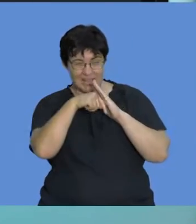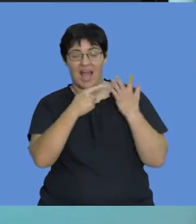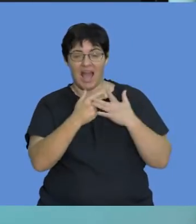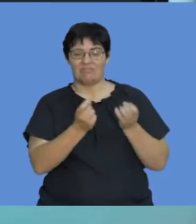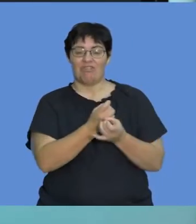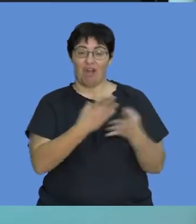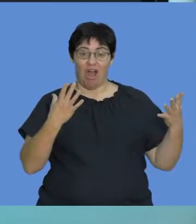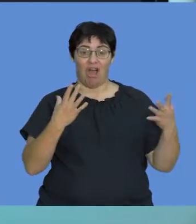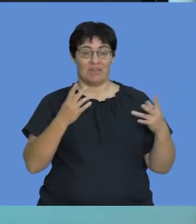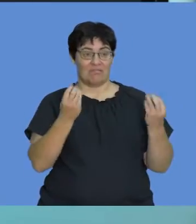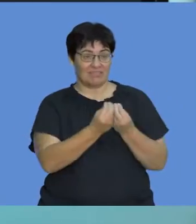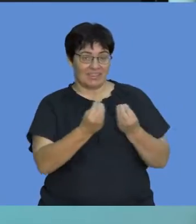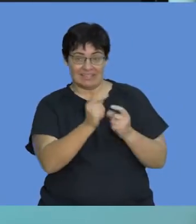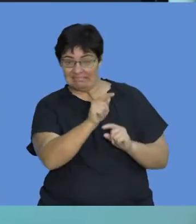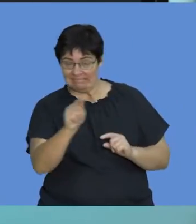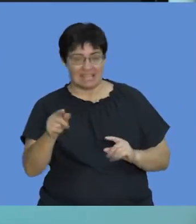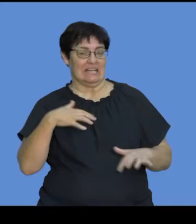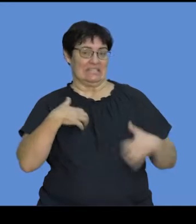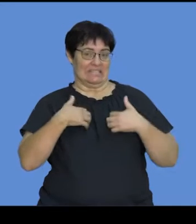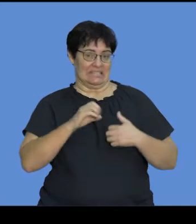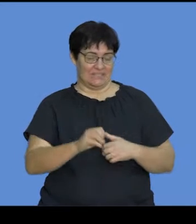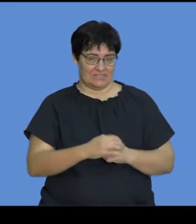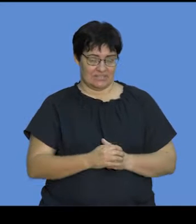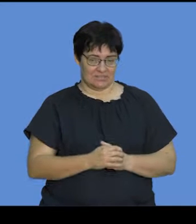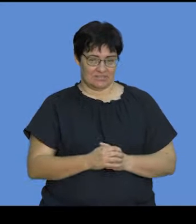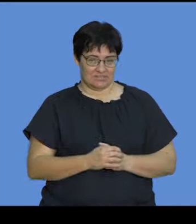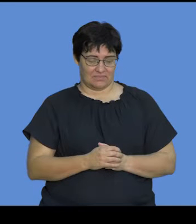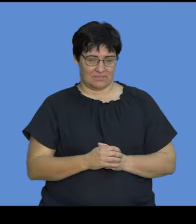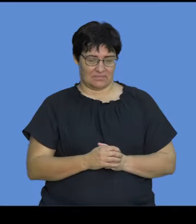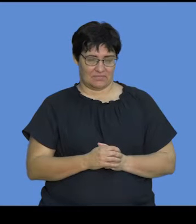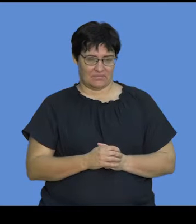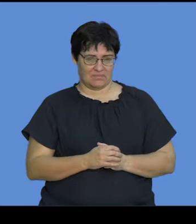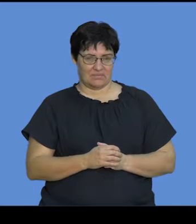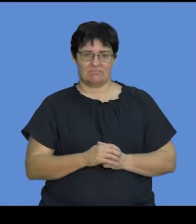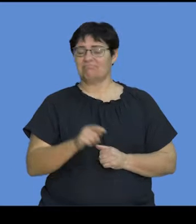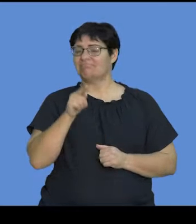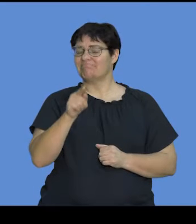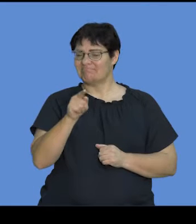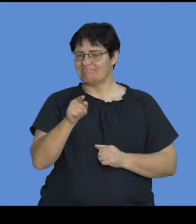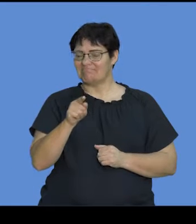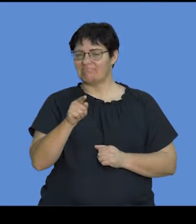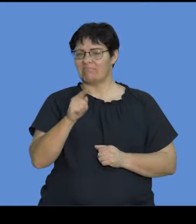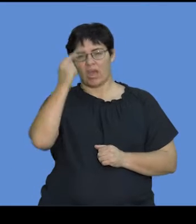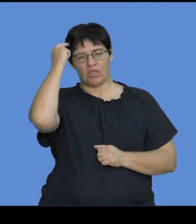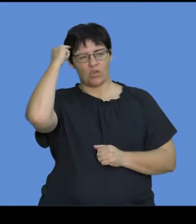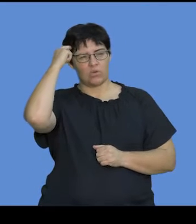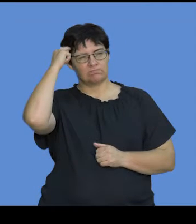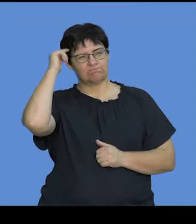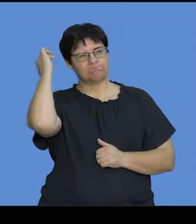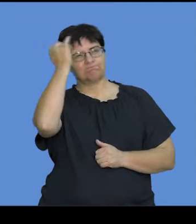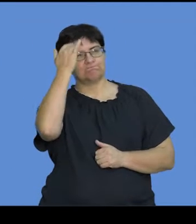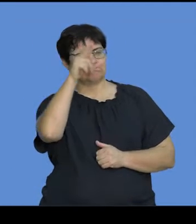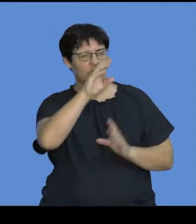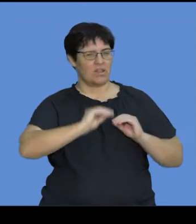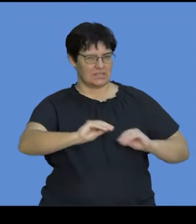lots and very exciting. So, this is the prevailing thought for this lesson. What